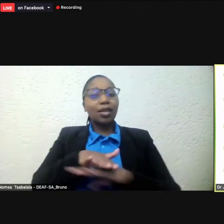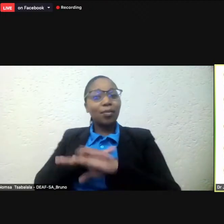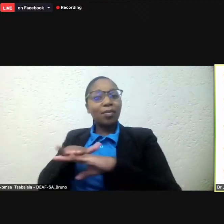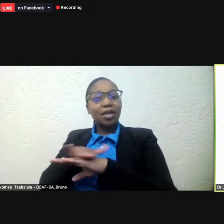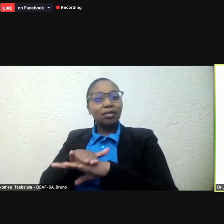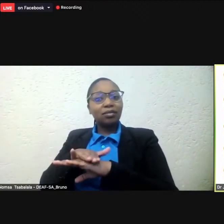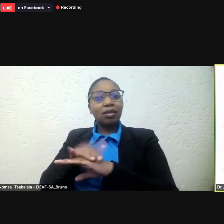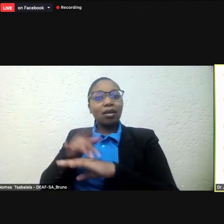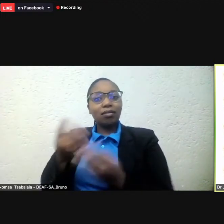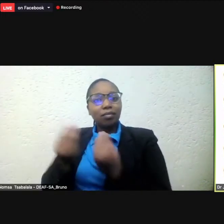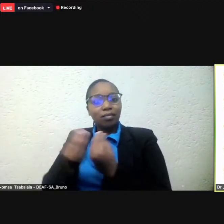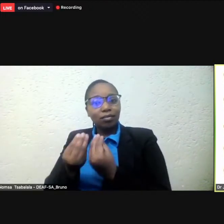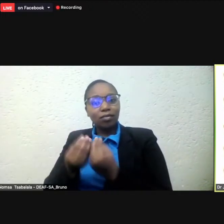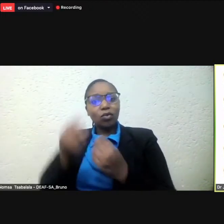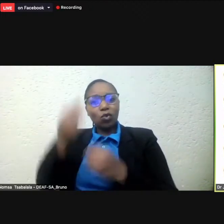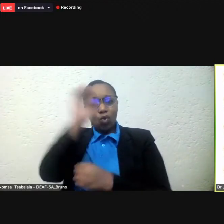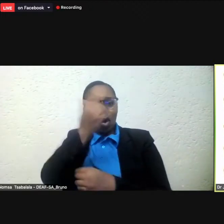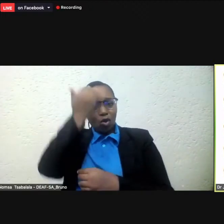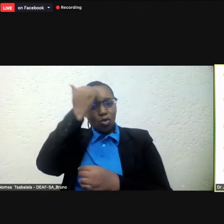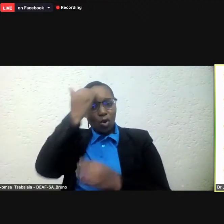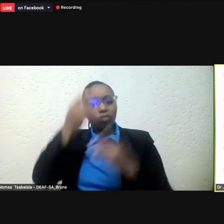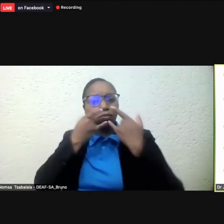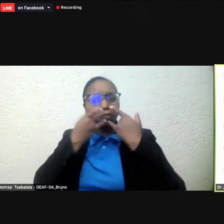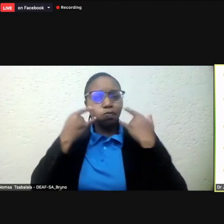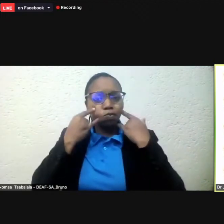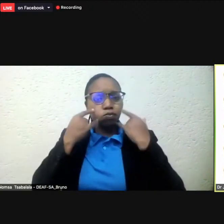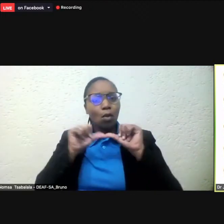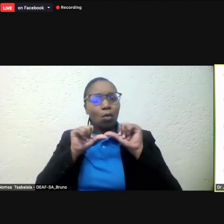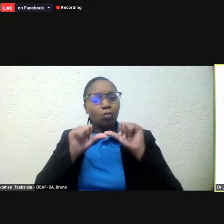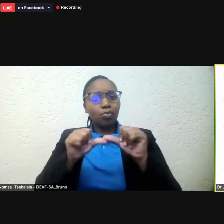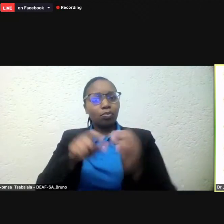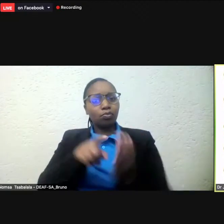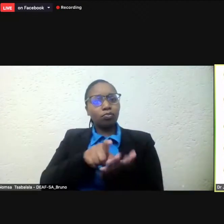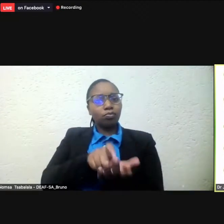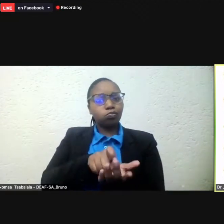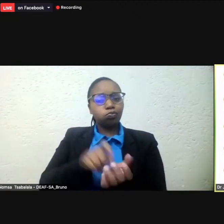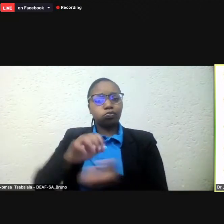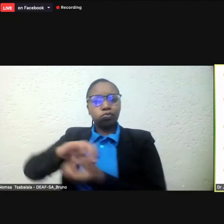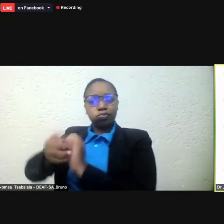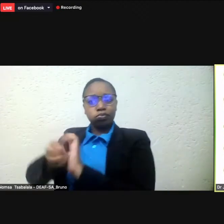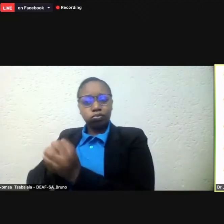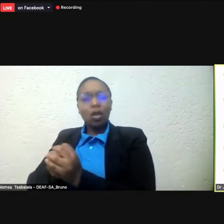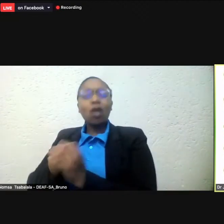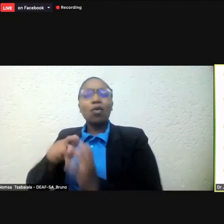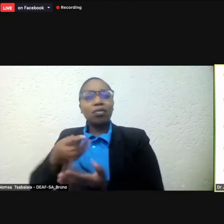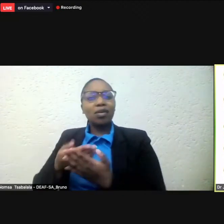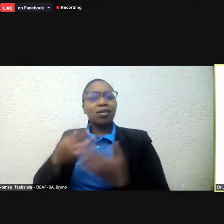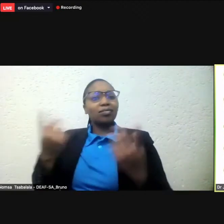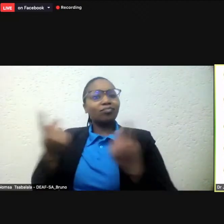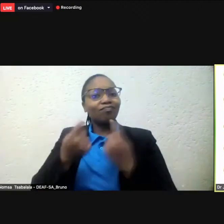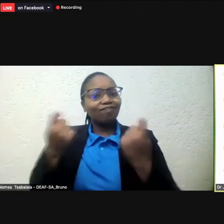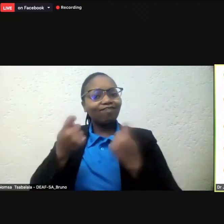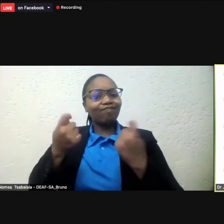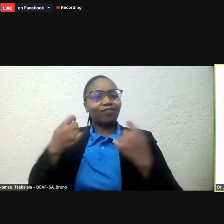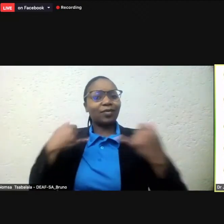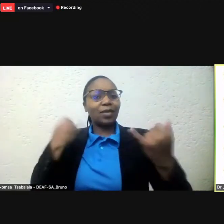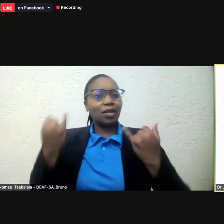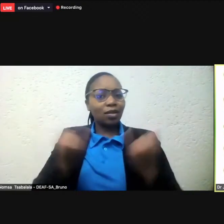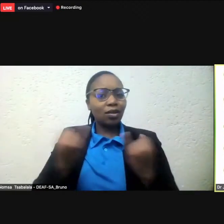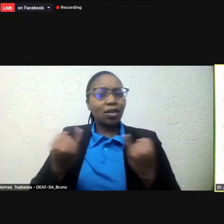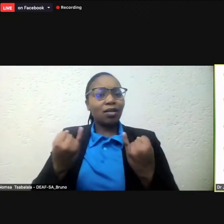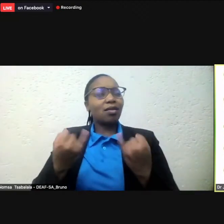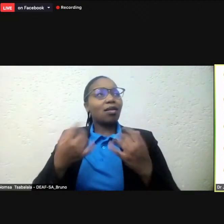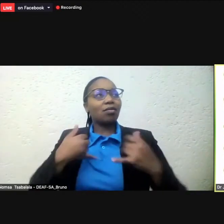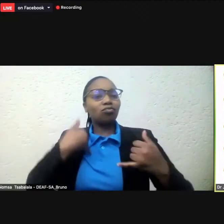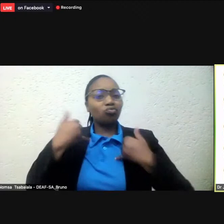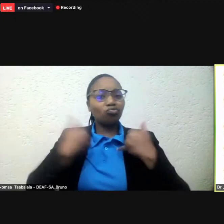can still have a reasonably, successful festive season. We can still manage